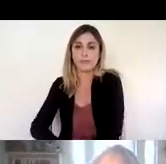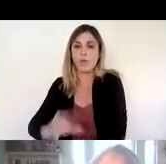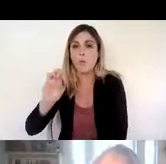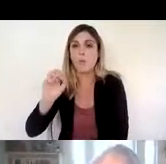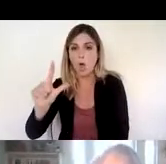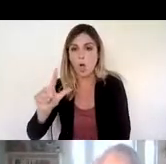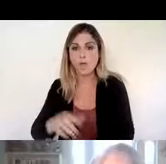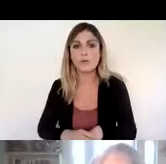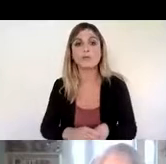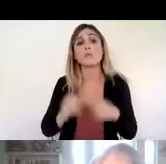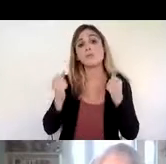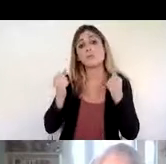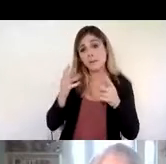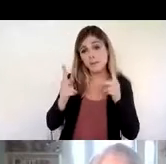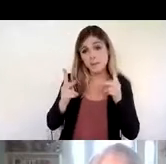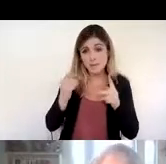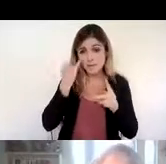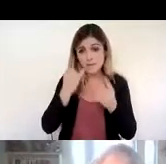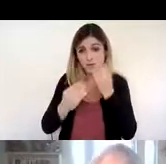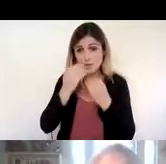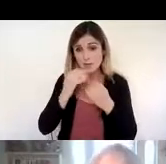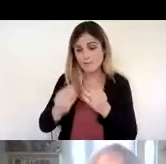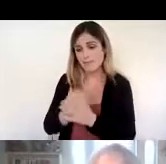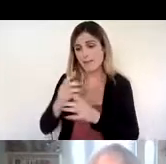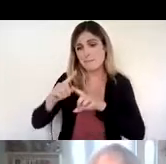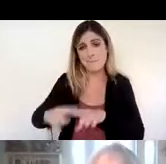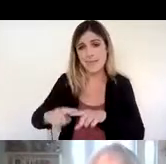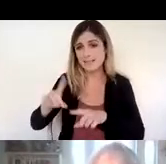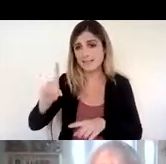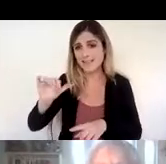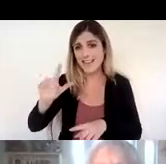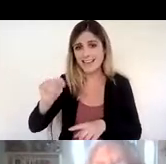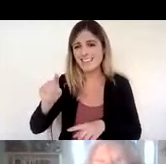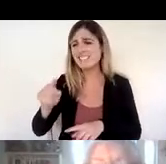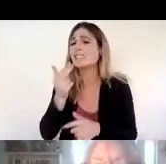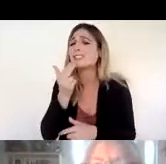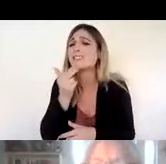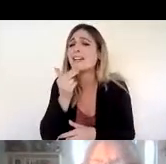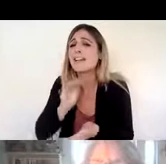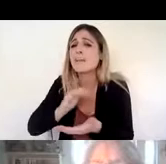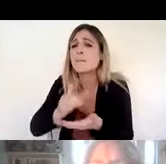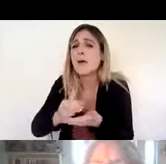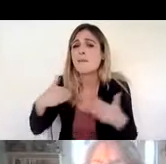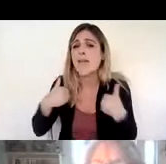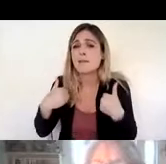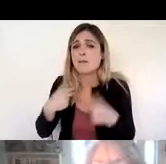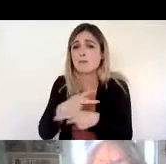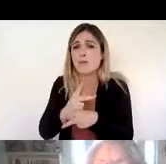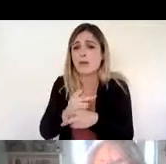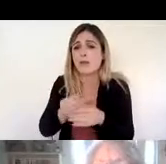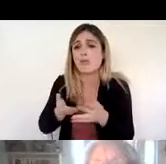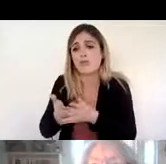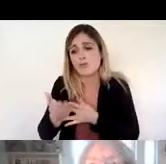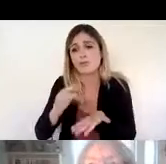plant-based diet, this is not really going to be a concern. This is just a tiny bit of animal product that sneaks into your diet through these supplements or